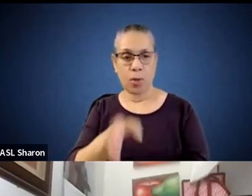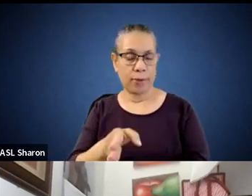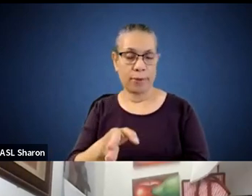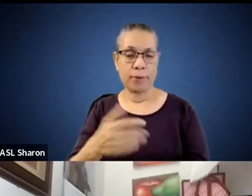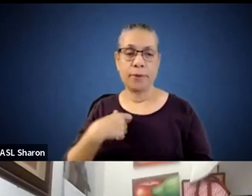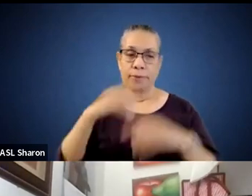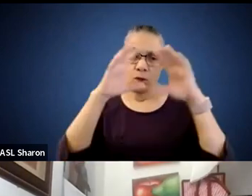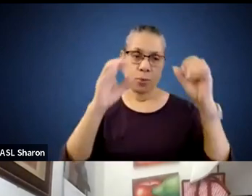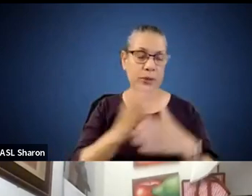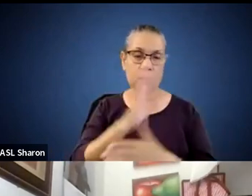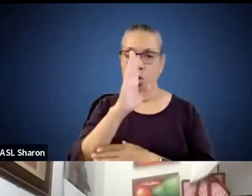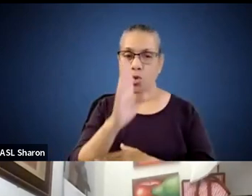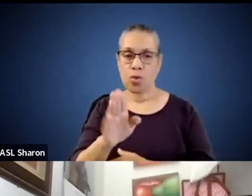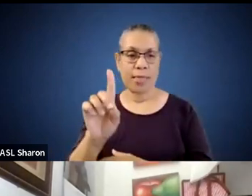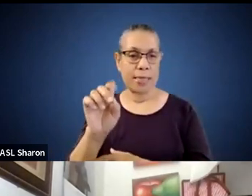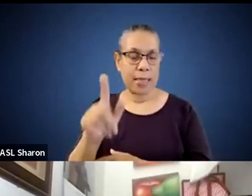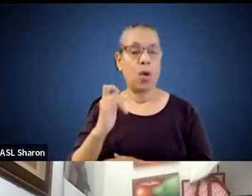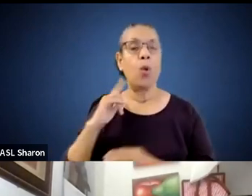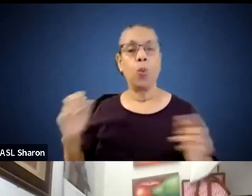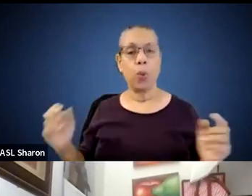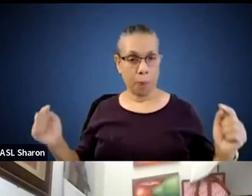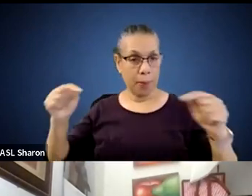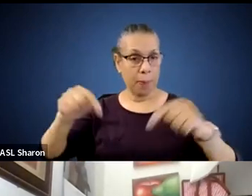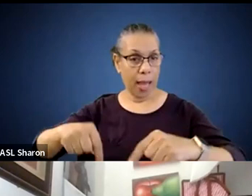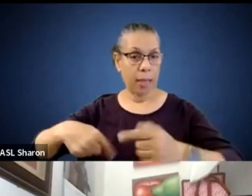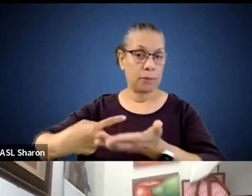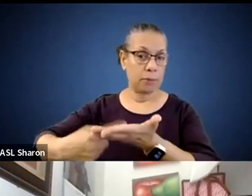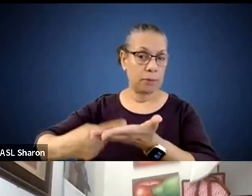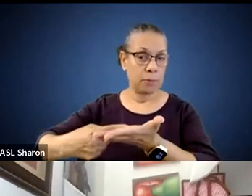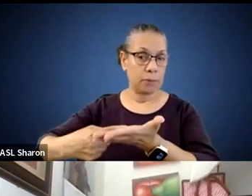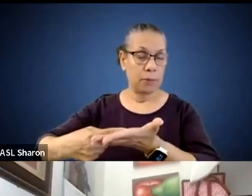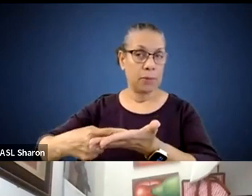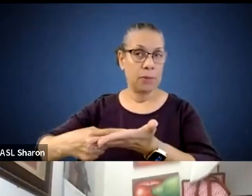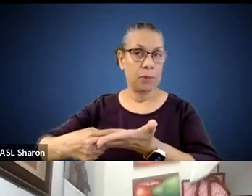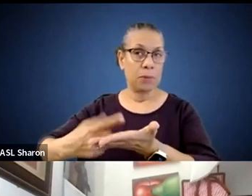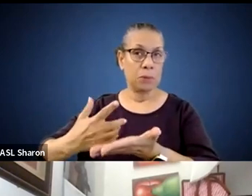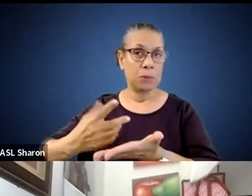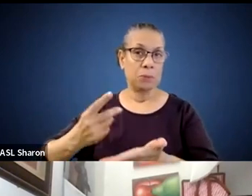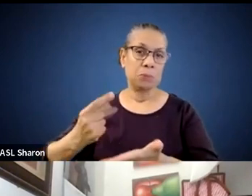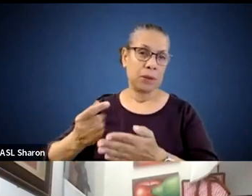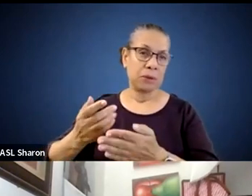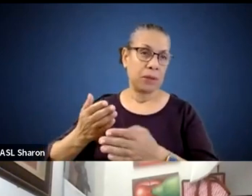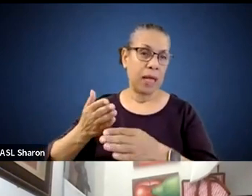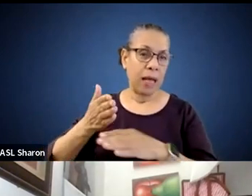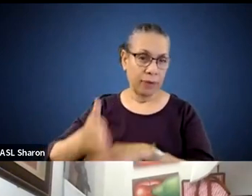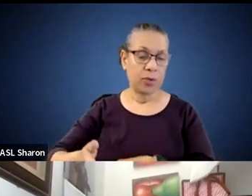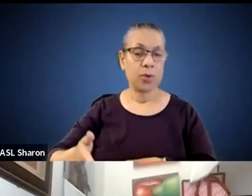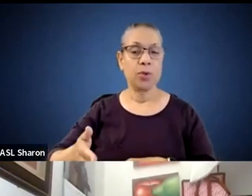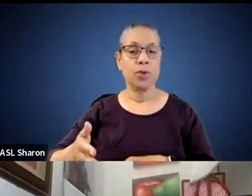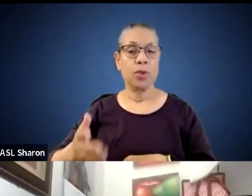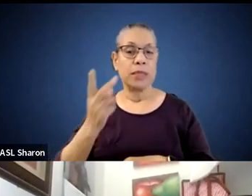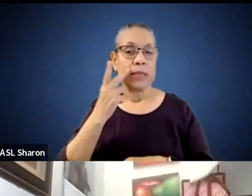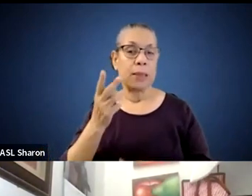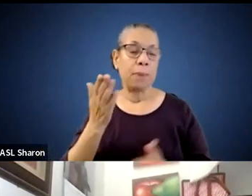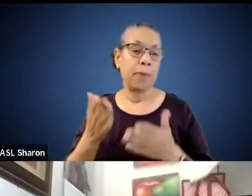superintendent Skipper mentioned uh we'll be back to the bargaining table with this group uh almost immediately to look forward to maybe